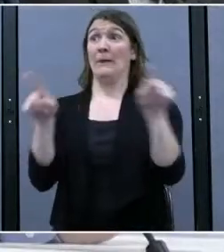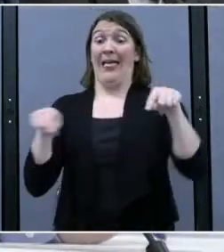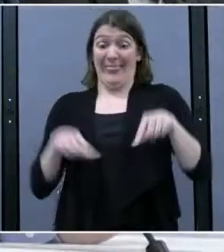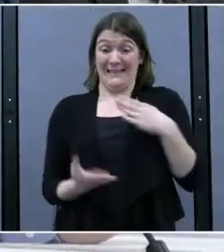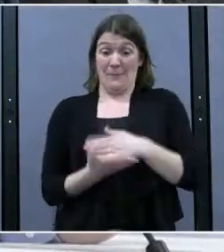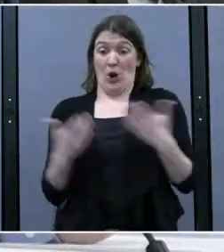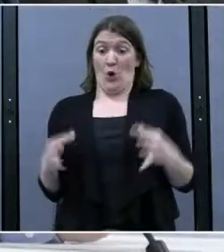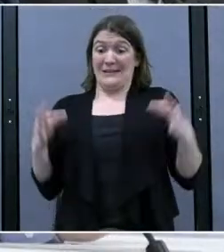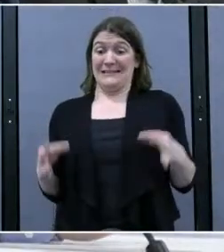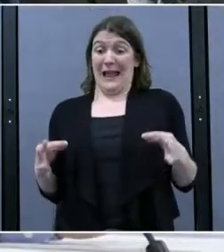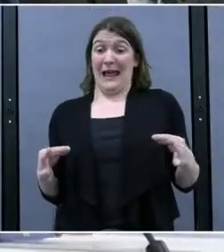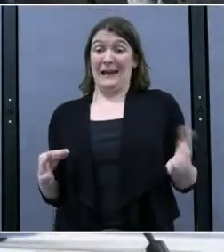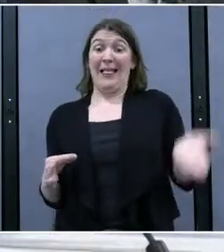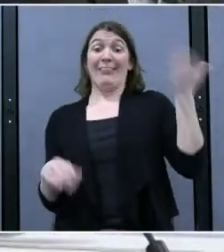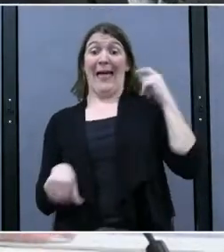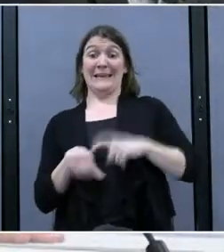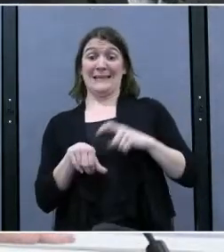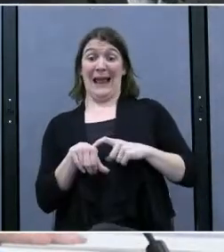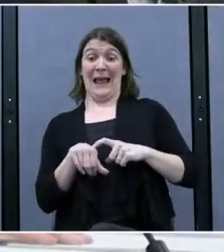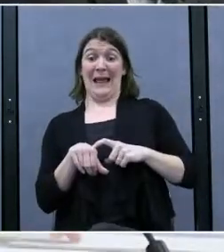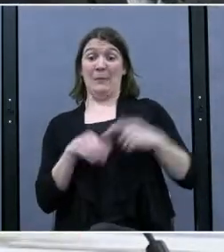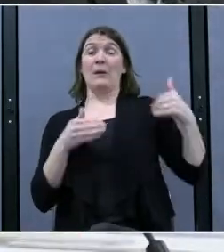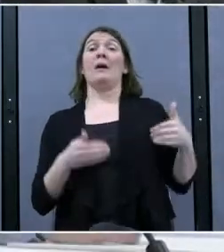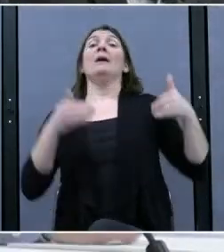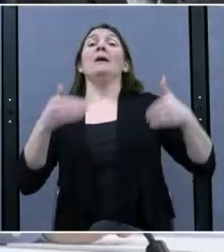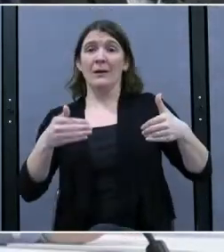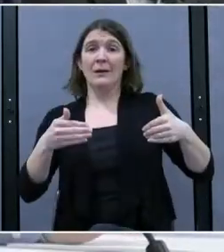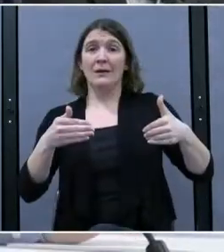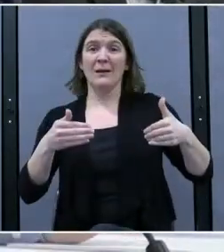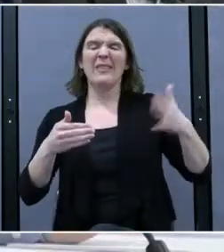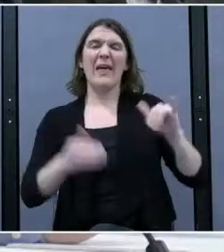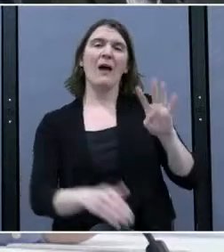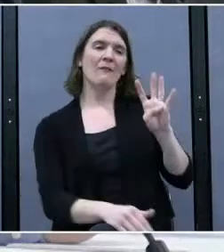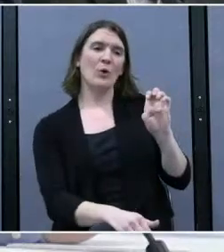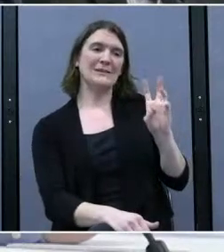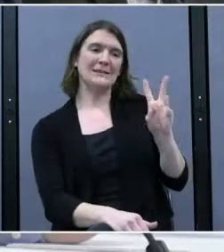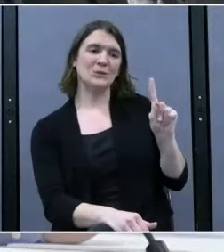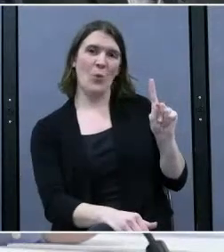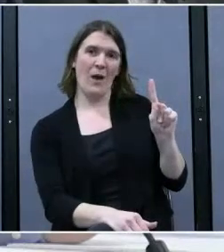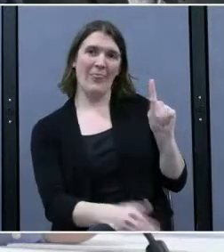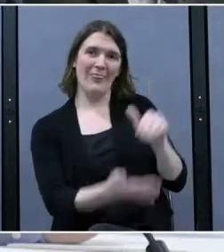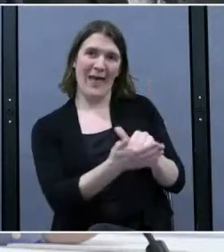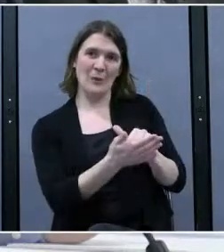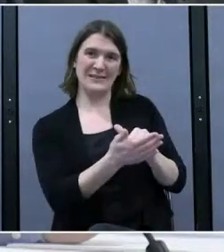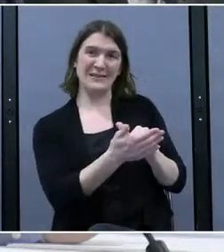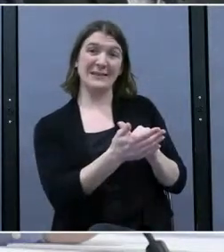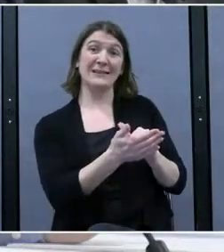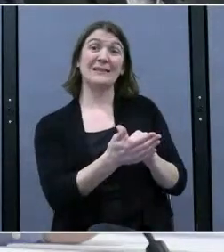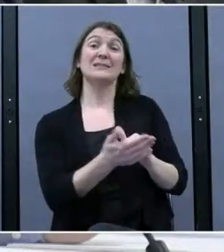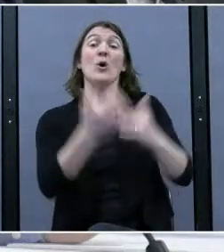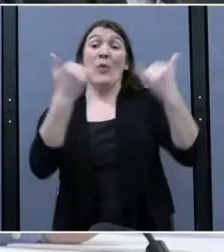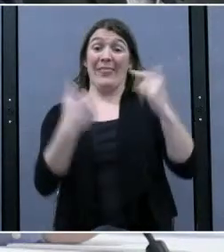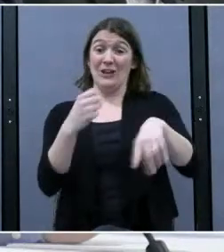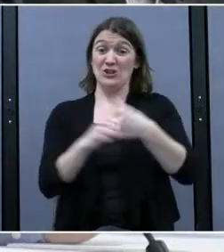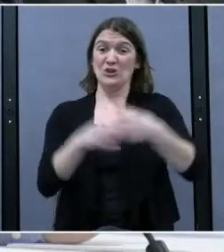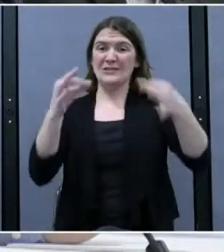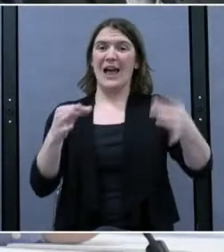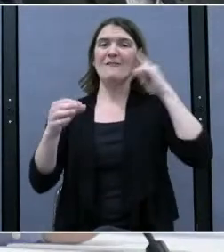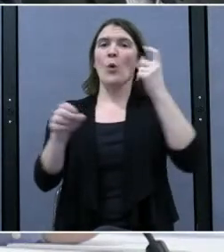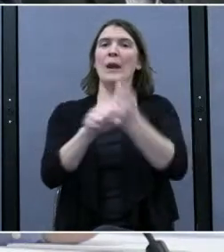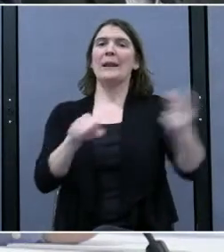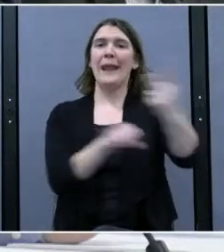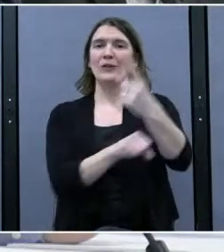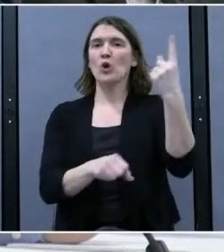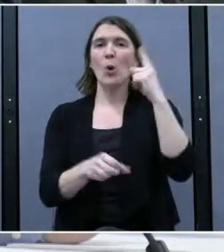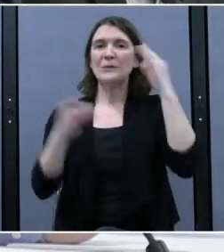already decided at last town meeting. That's why we got 461, whatever. And so the meeting now will decide